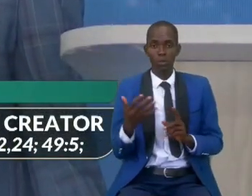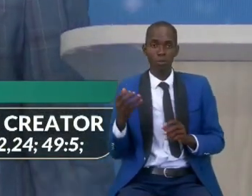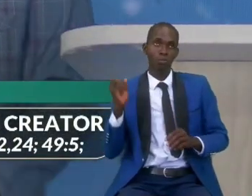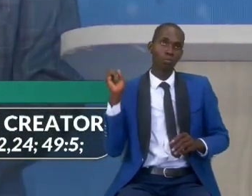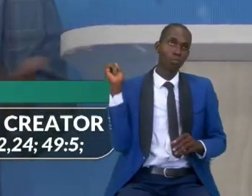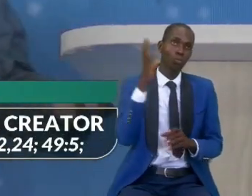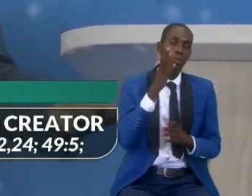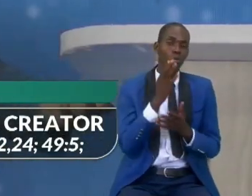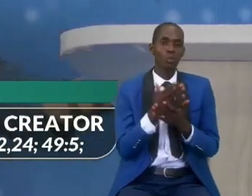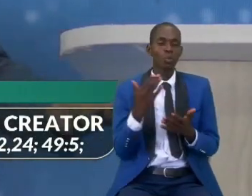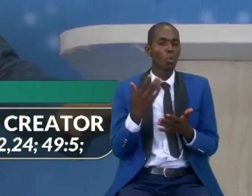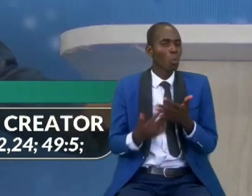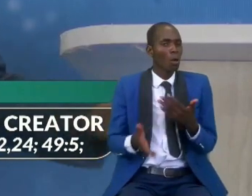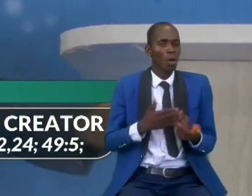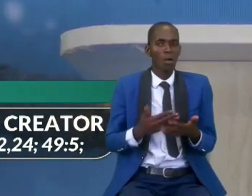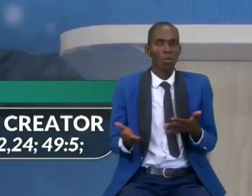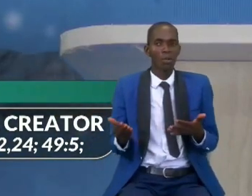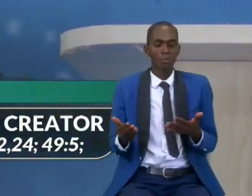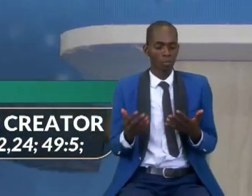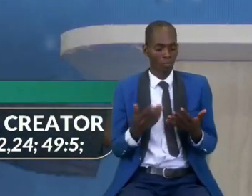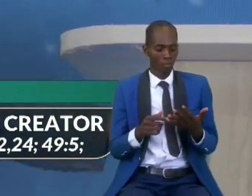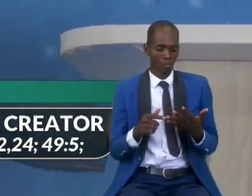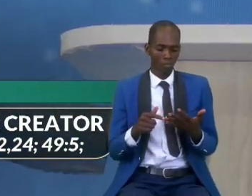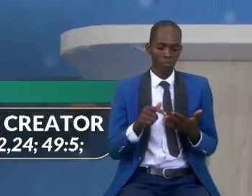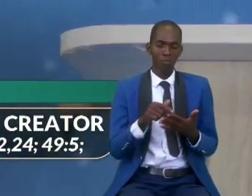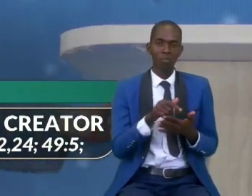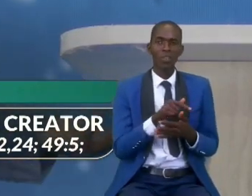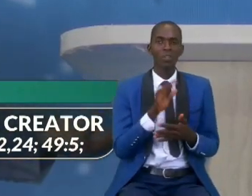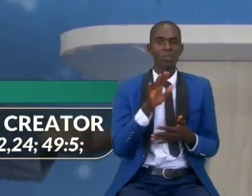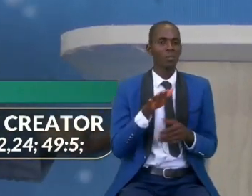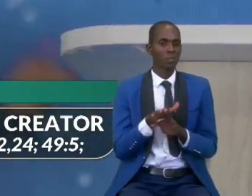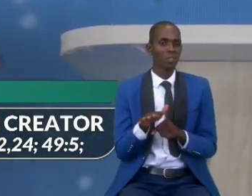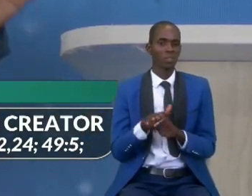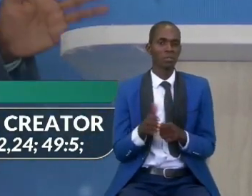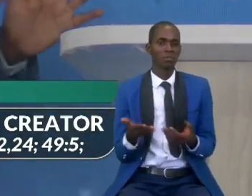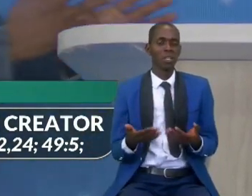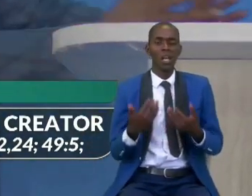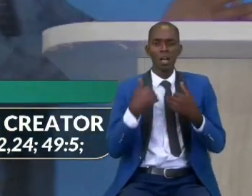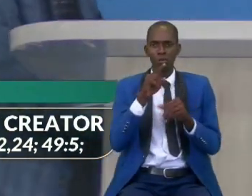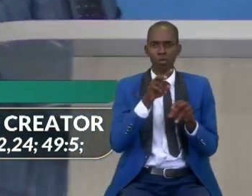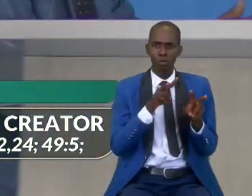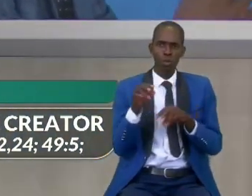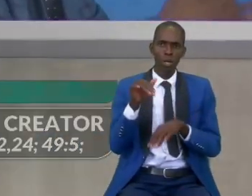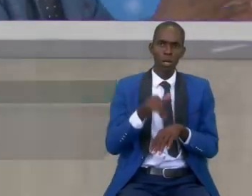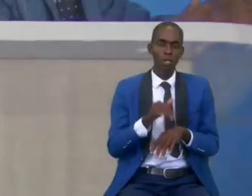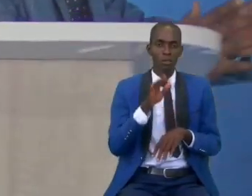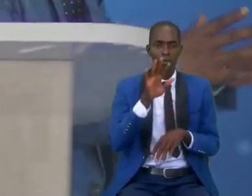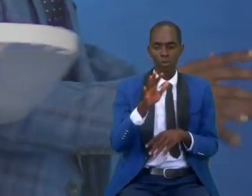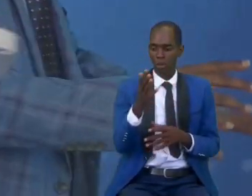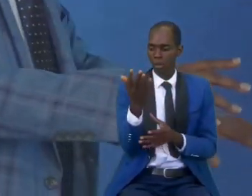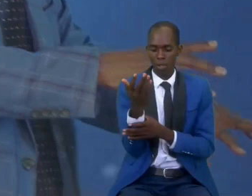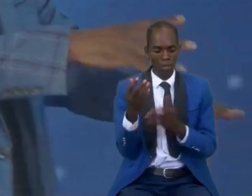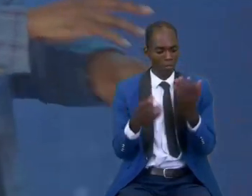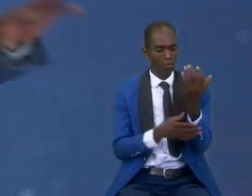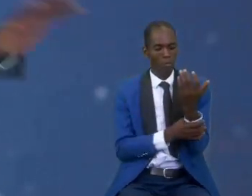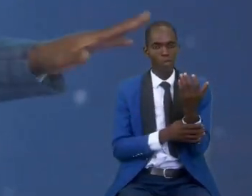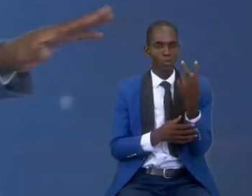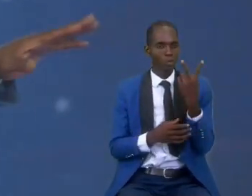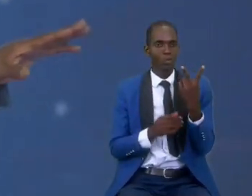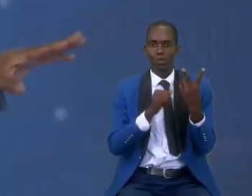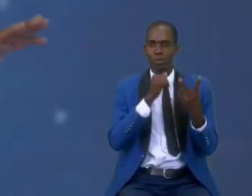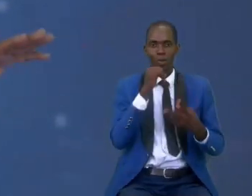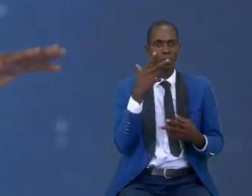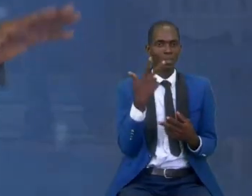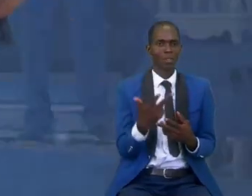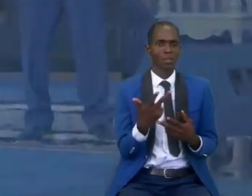know. Have you looked at your arms? Two of them. We don't need three. And the Lord has formed us